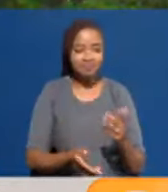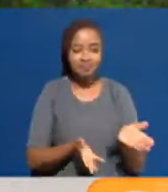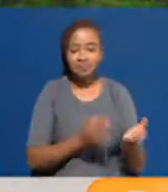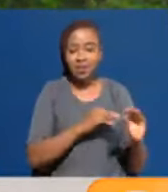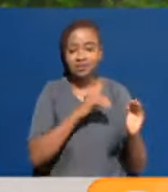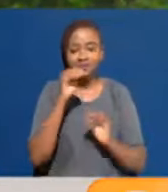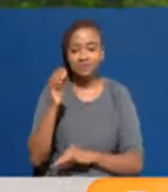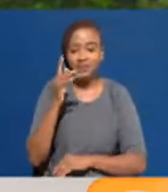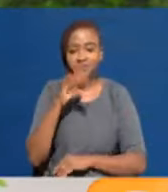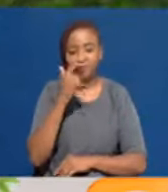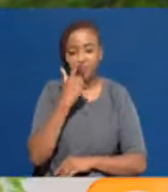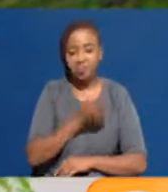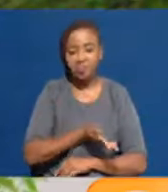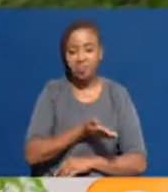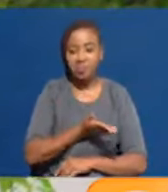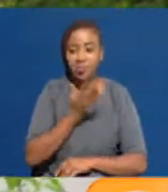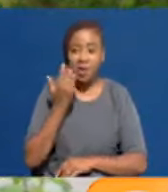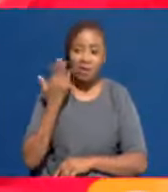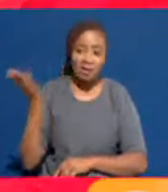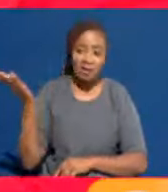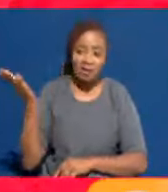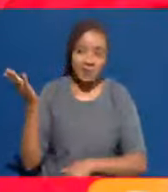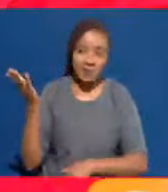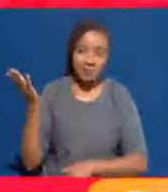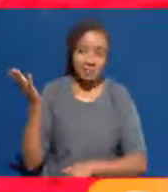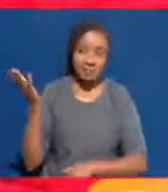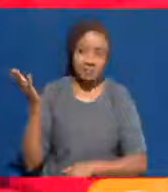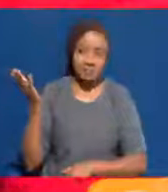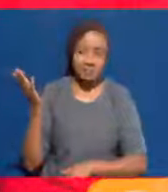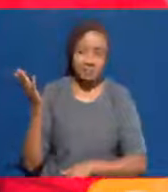due to the ongoing heavy rains and flash floods.